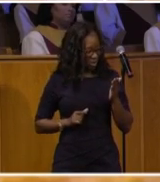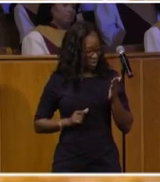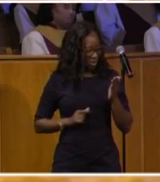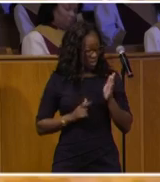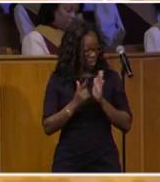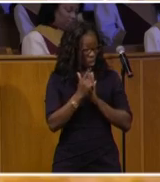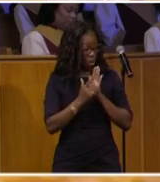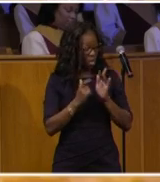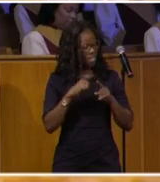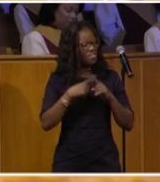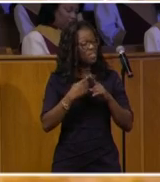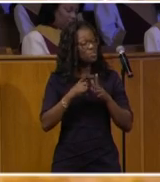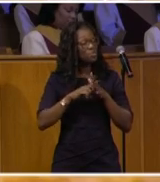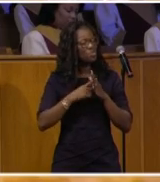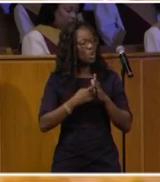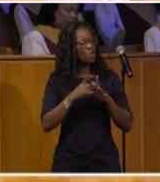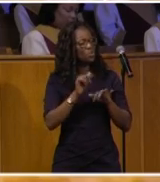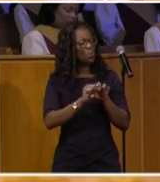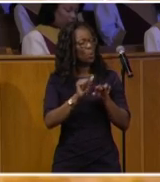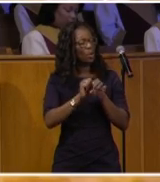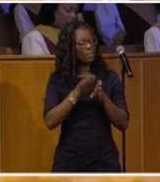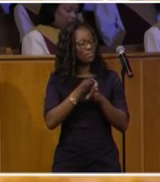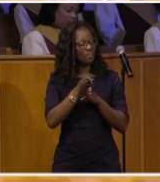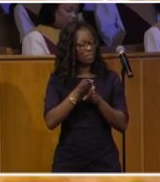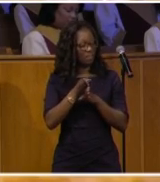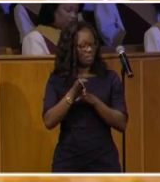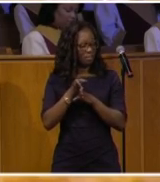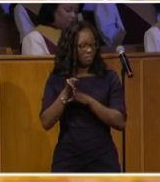and then you start to work in the field.